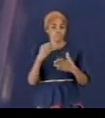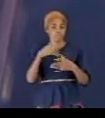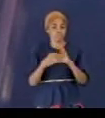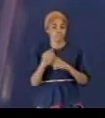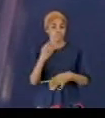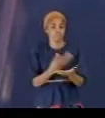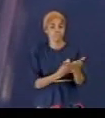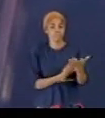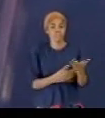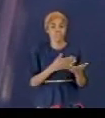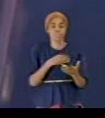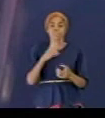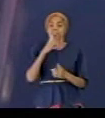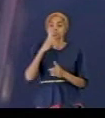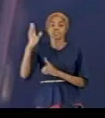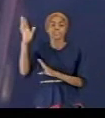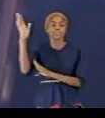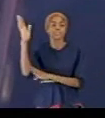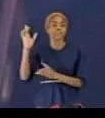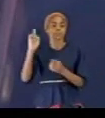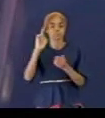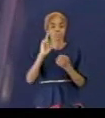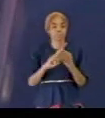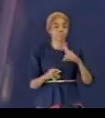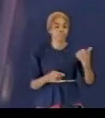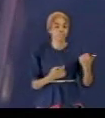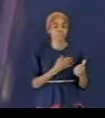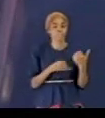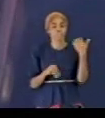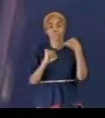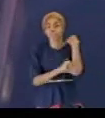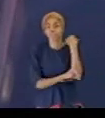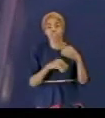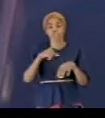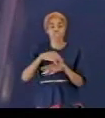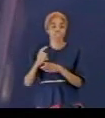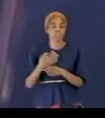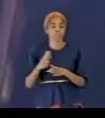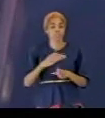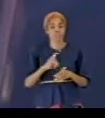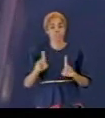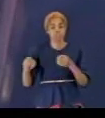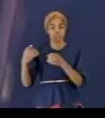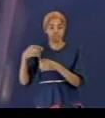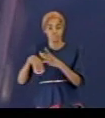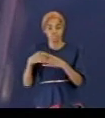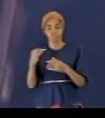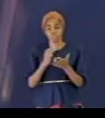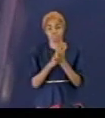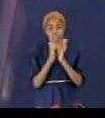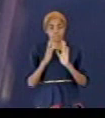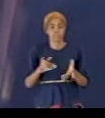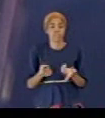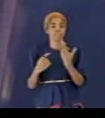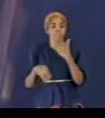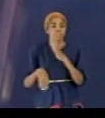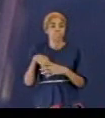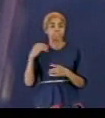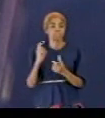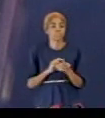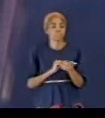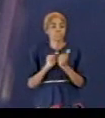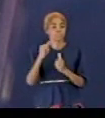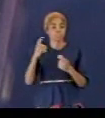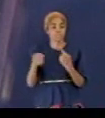and Isaac sent them away, and they departed from him in peace. And it came to pass the same day that Isaac's